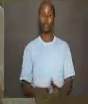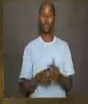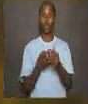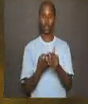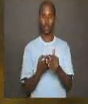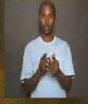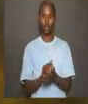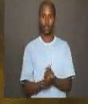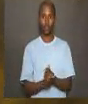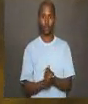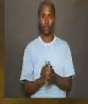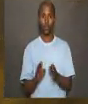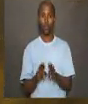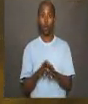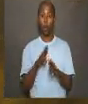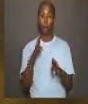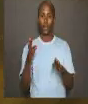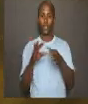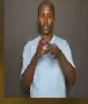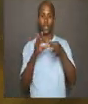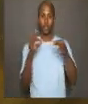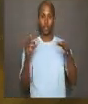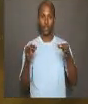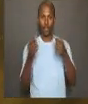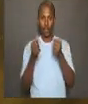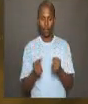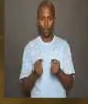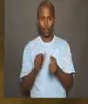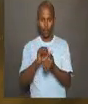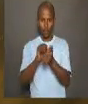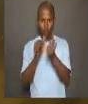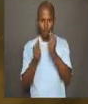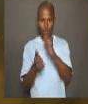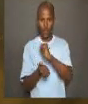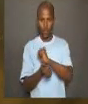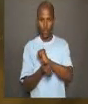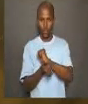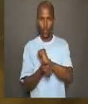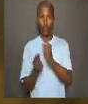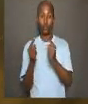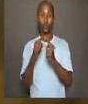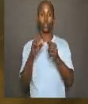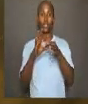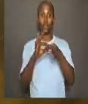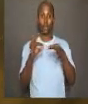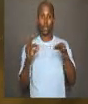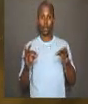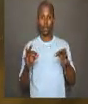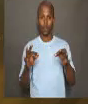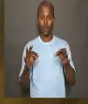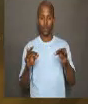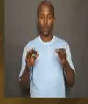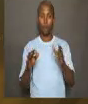begin. Open statements can be converted into statements